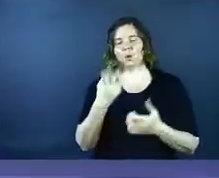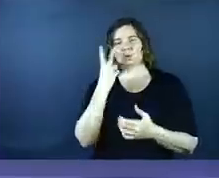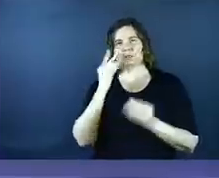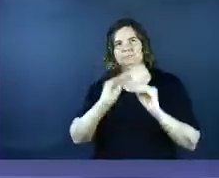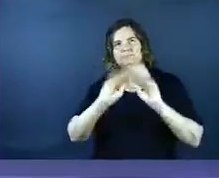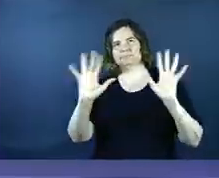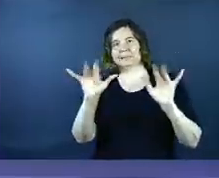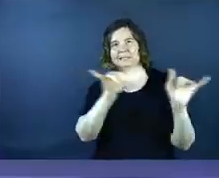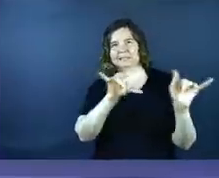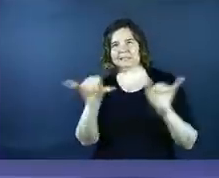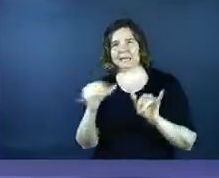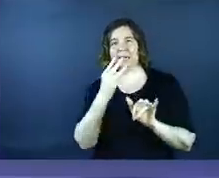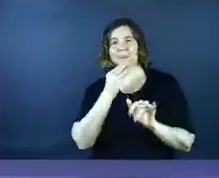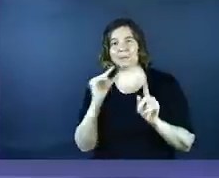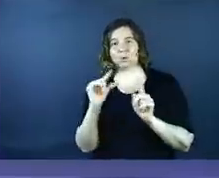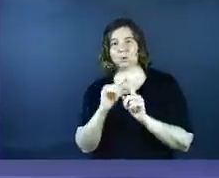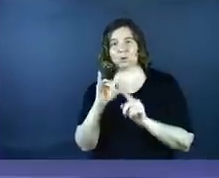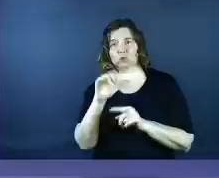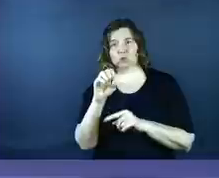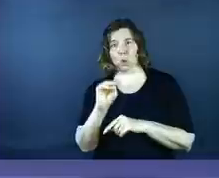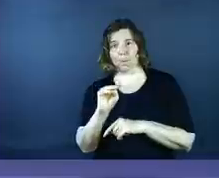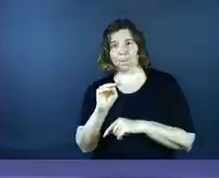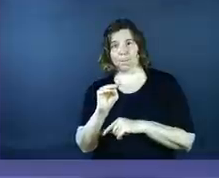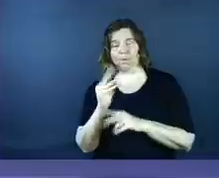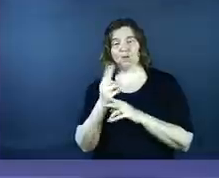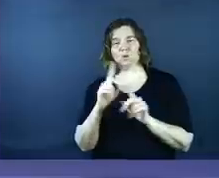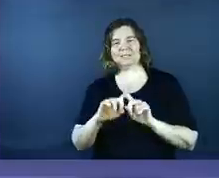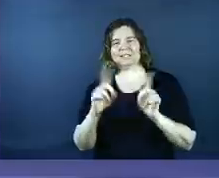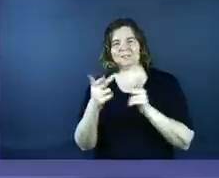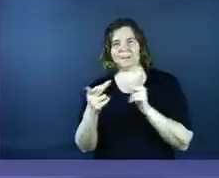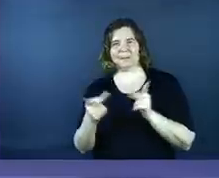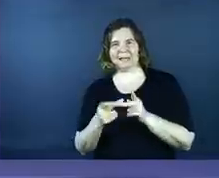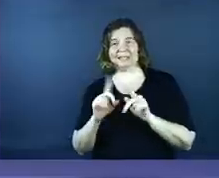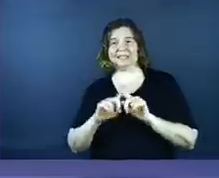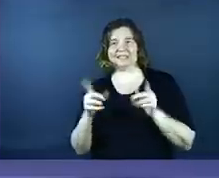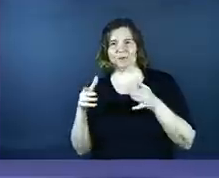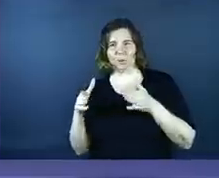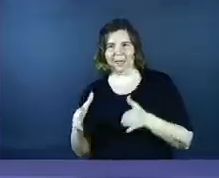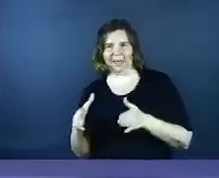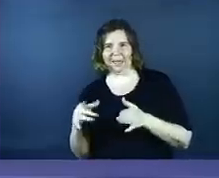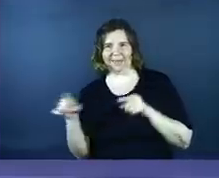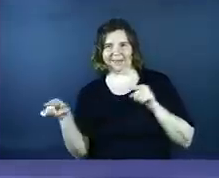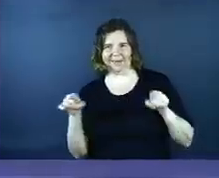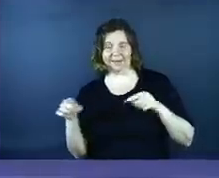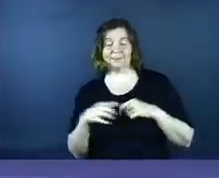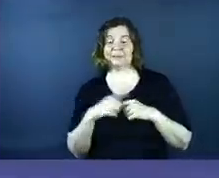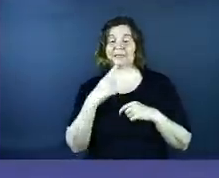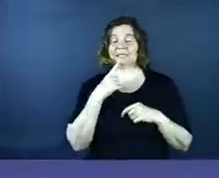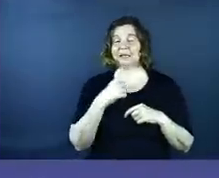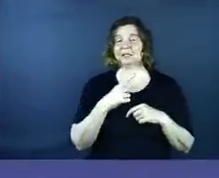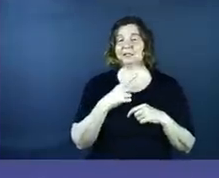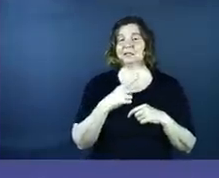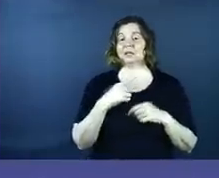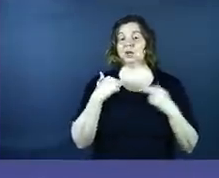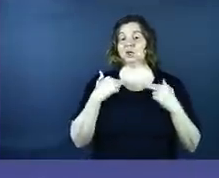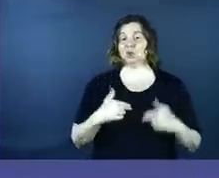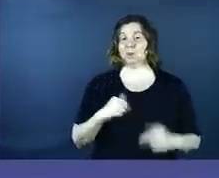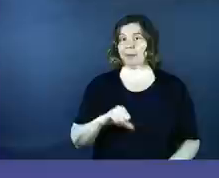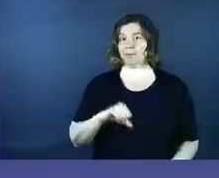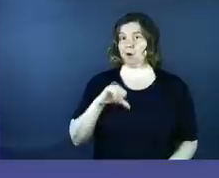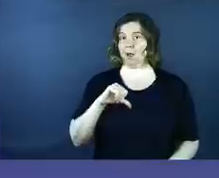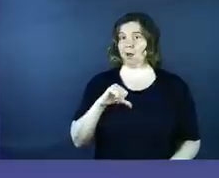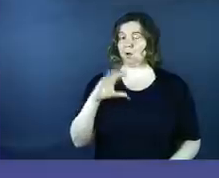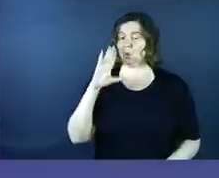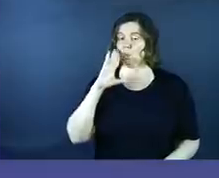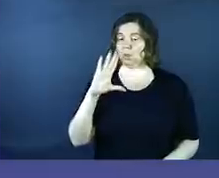see this same Hebrew word yom used in a different place and in a different way. It says, human pride